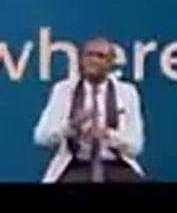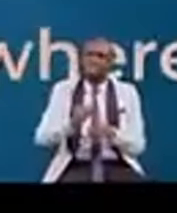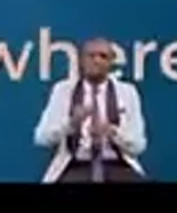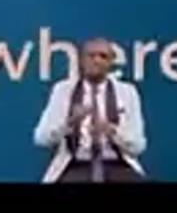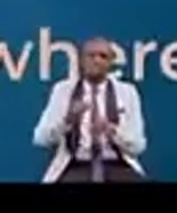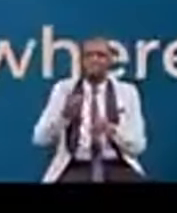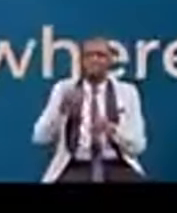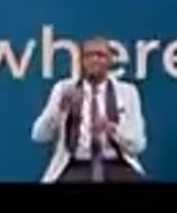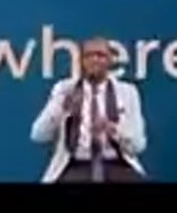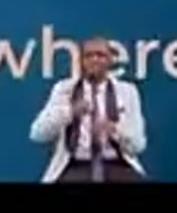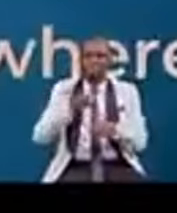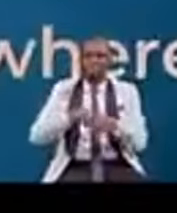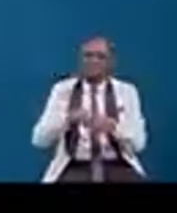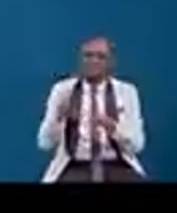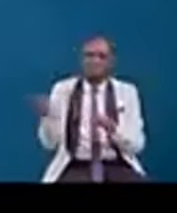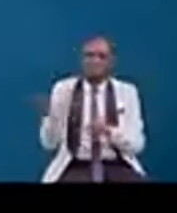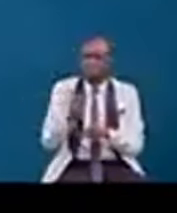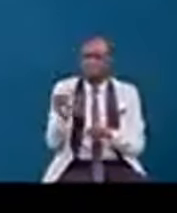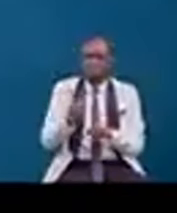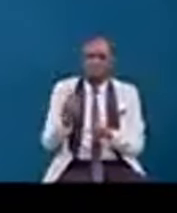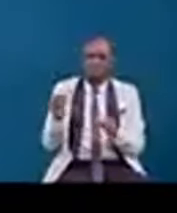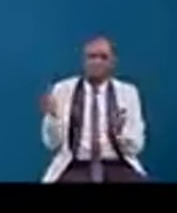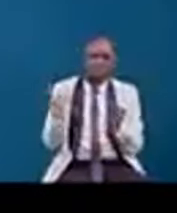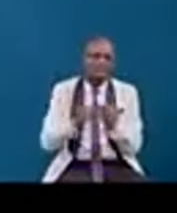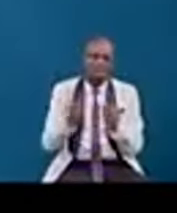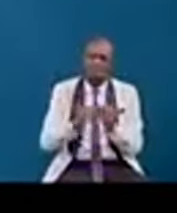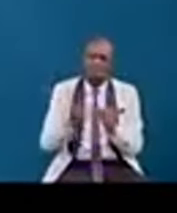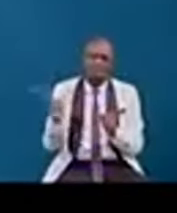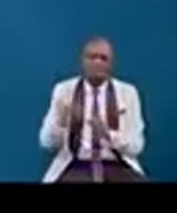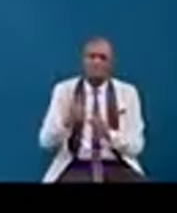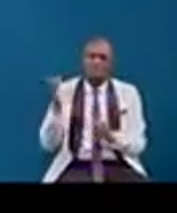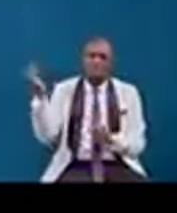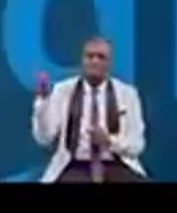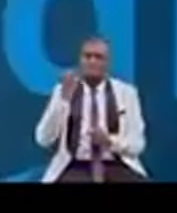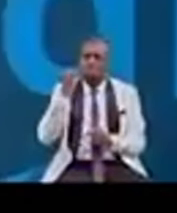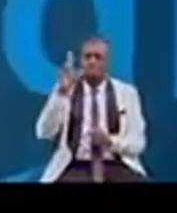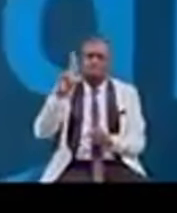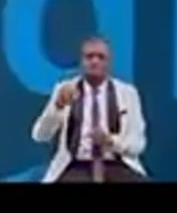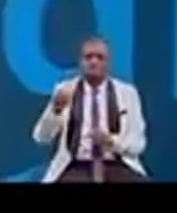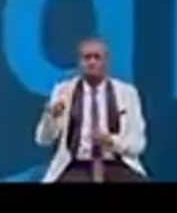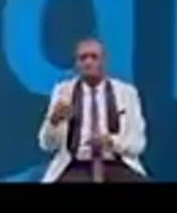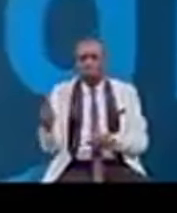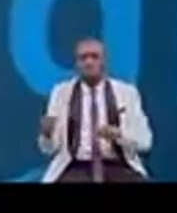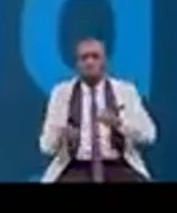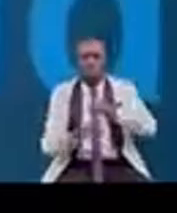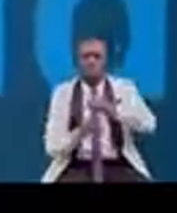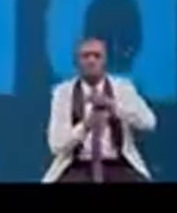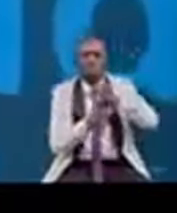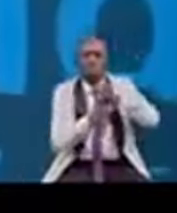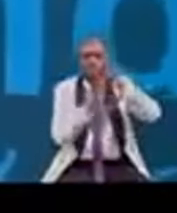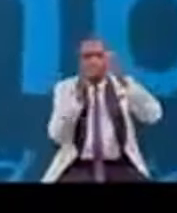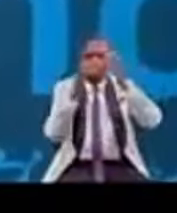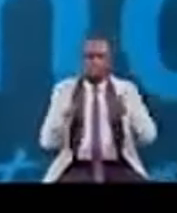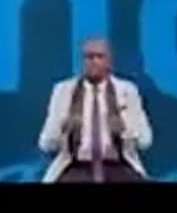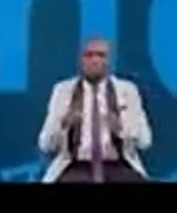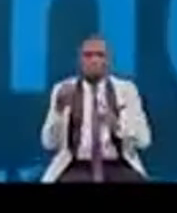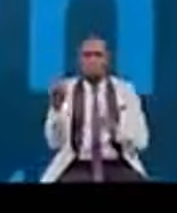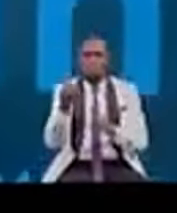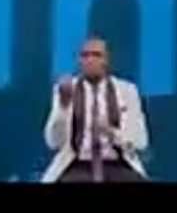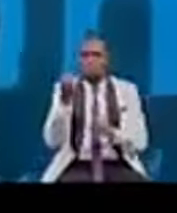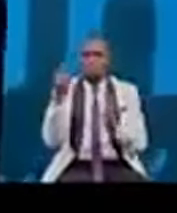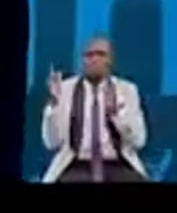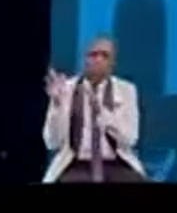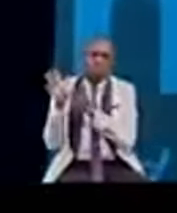come, that he gives us the divine nature, having escaped the